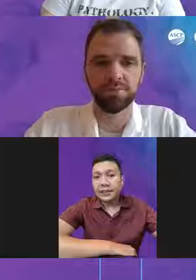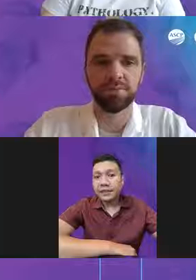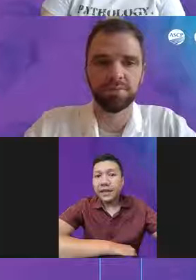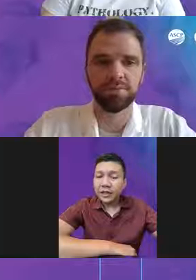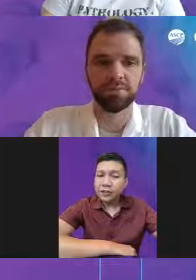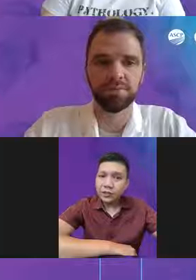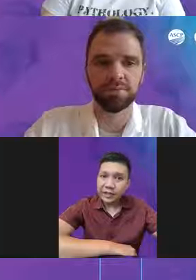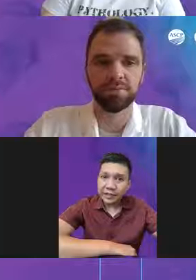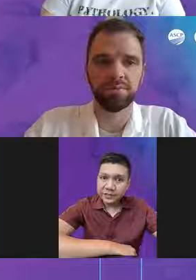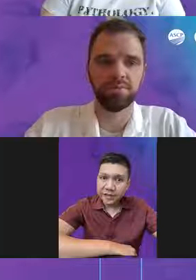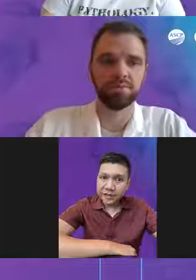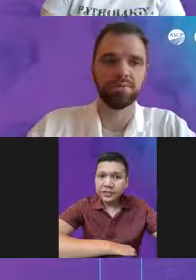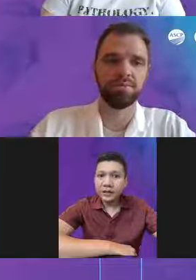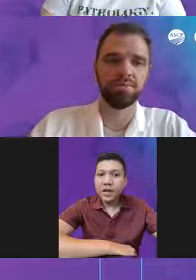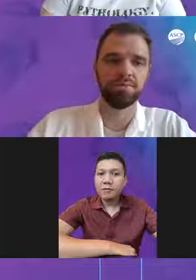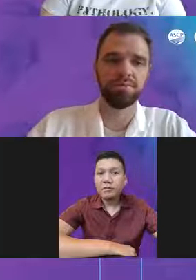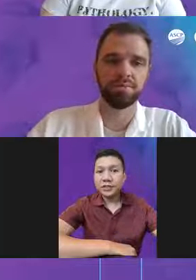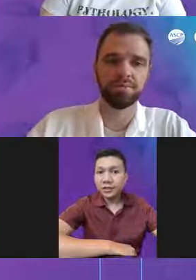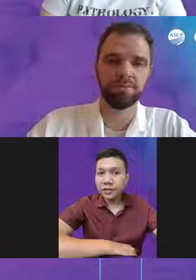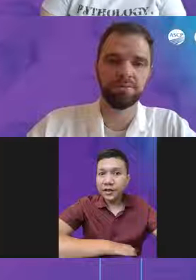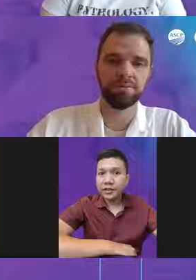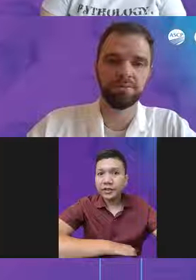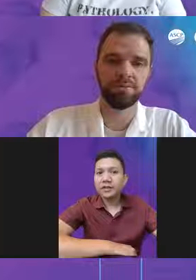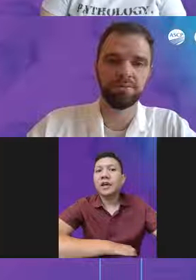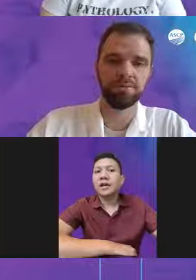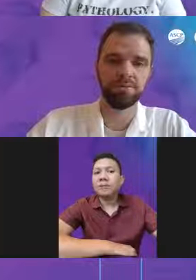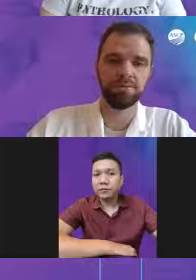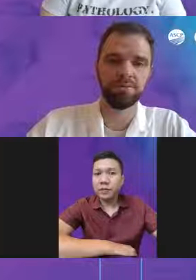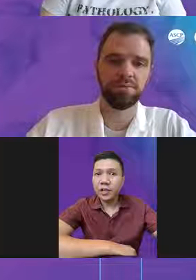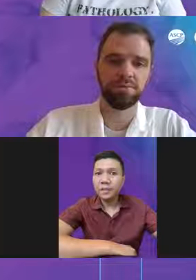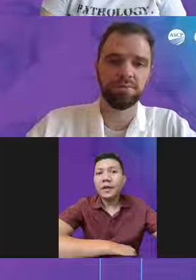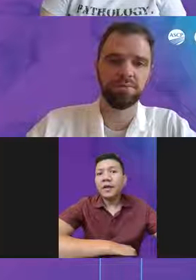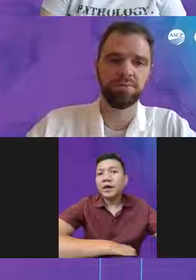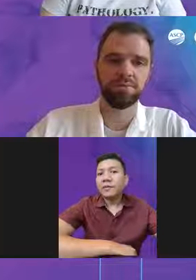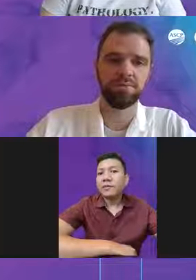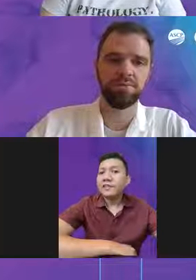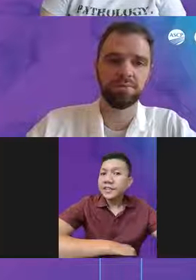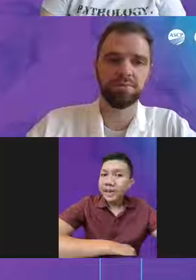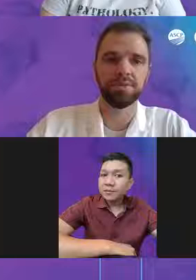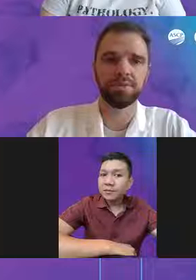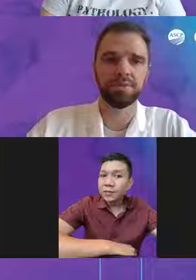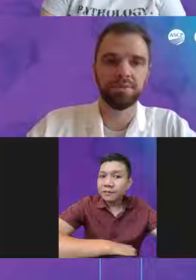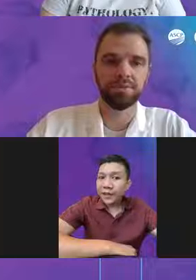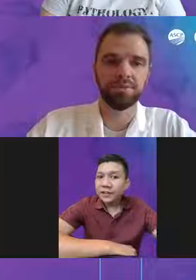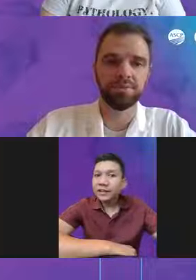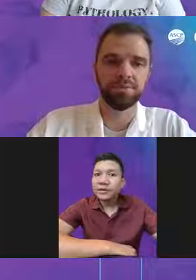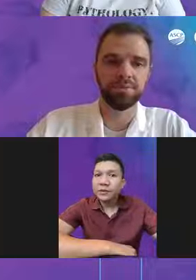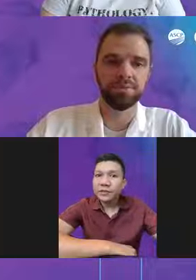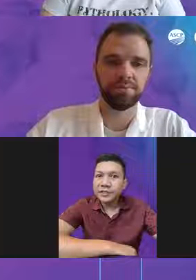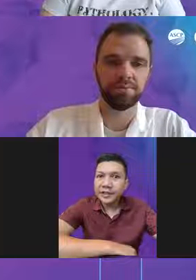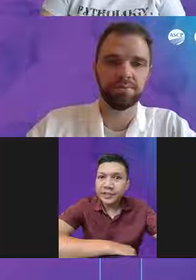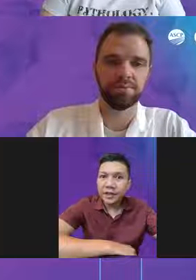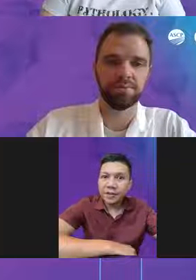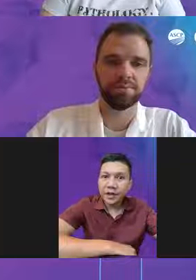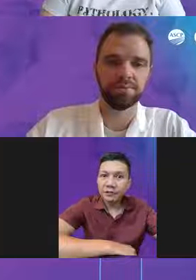is the anucleated stage, reticulocyte, as what we call them. If you stain them supravitally, we